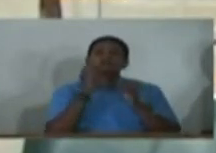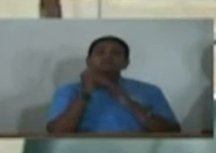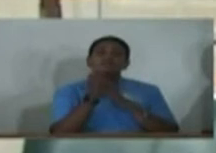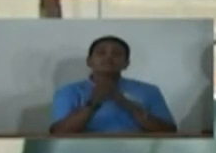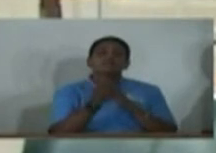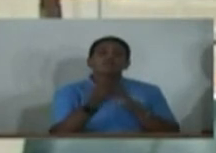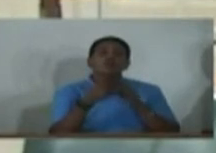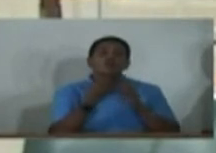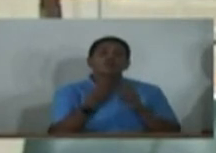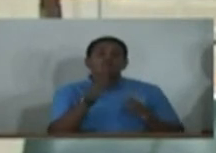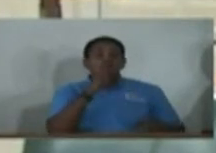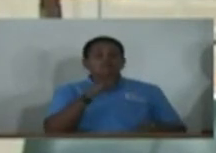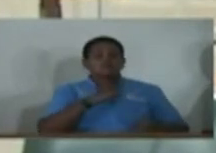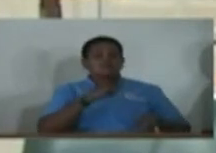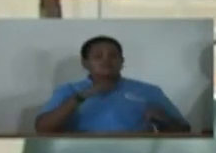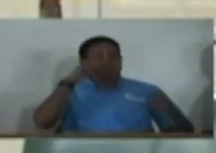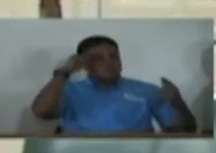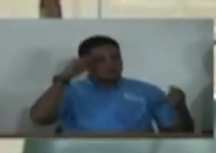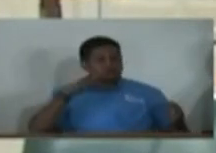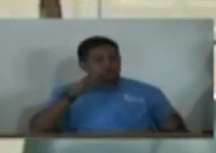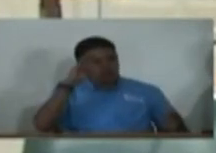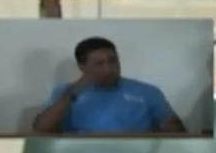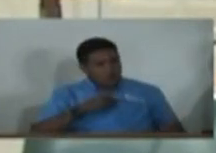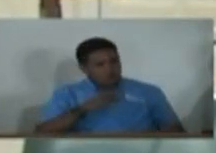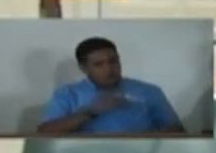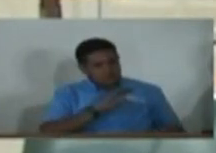Opposition are welcomed,